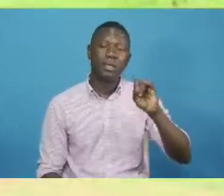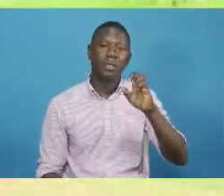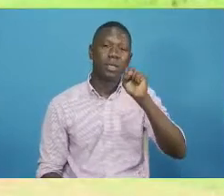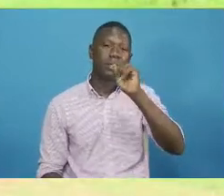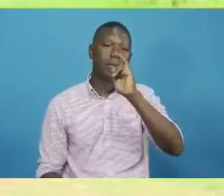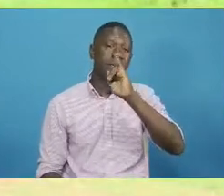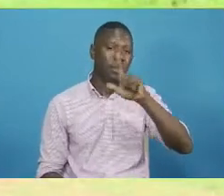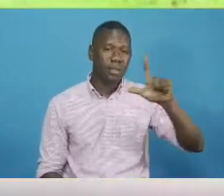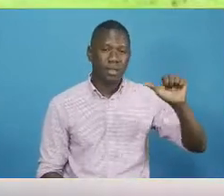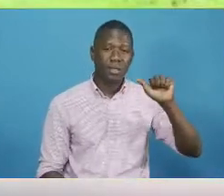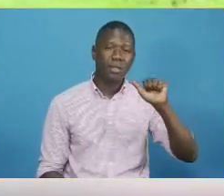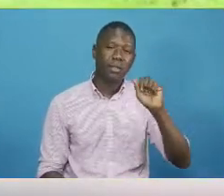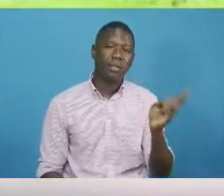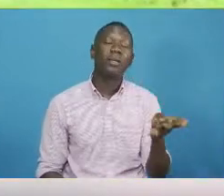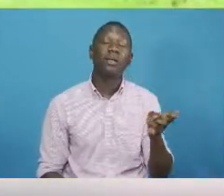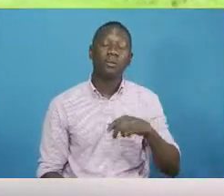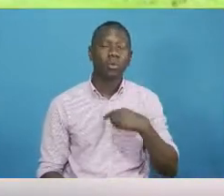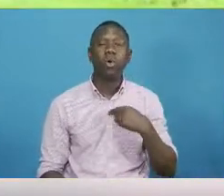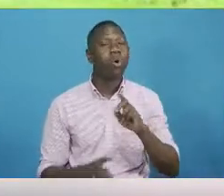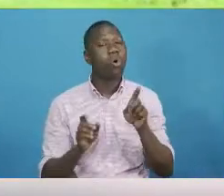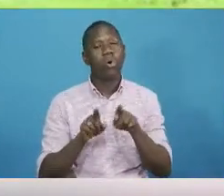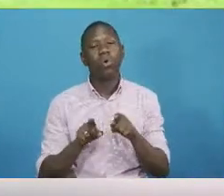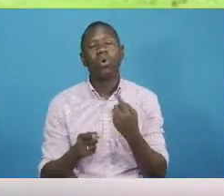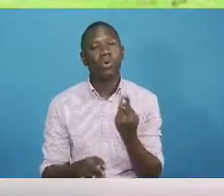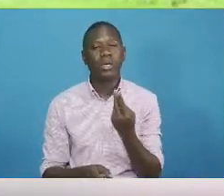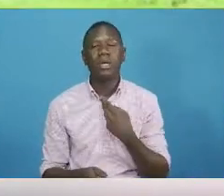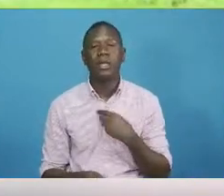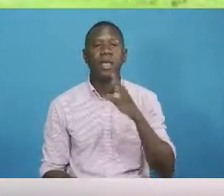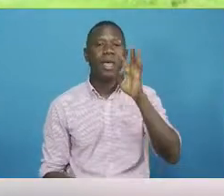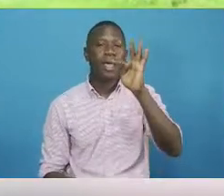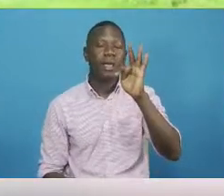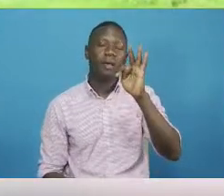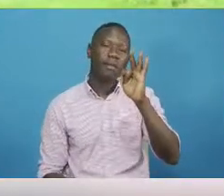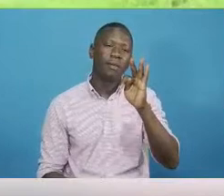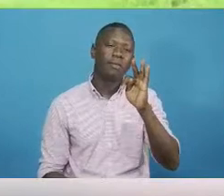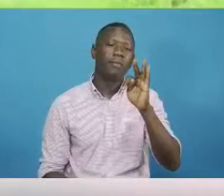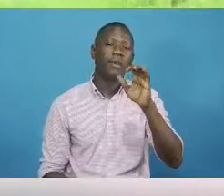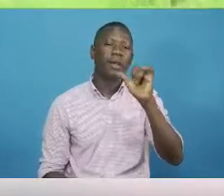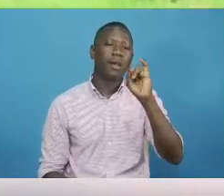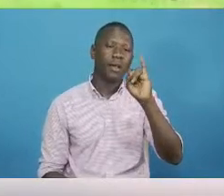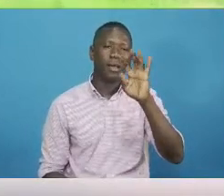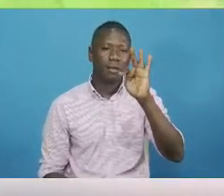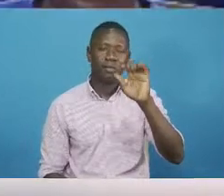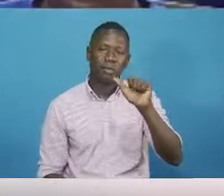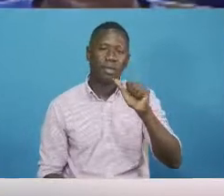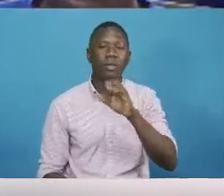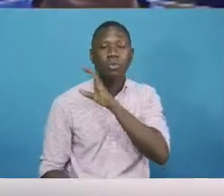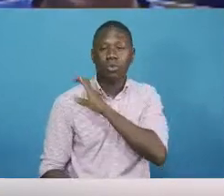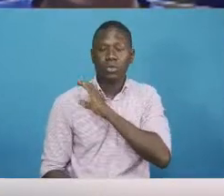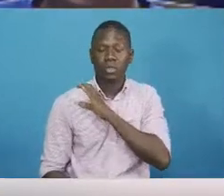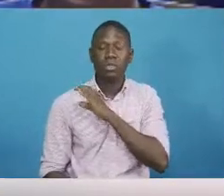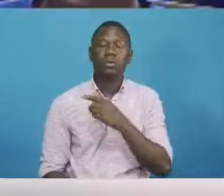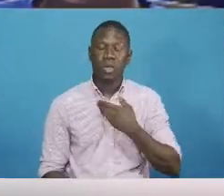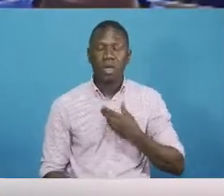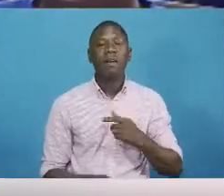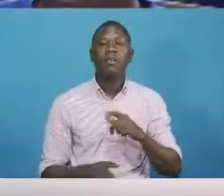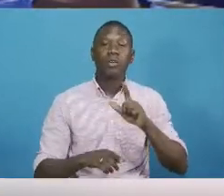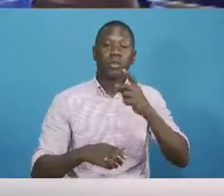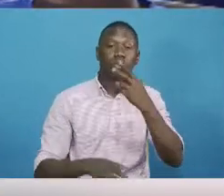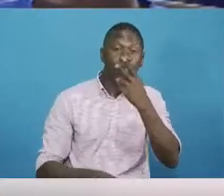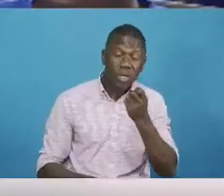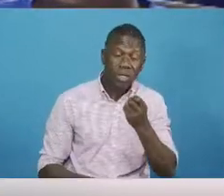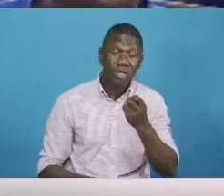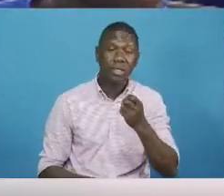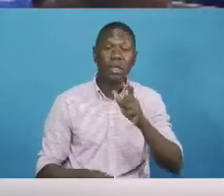CAF coaches. And we're trying to run a local course for this. We got about 20 local instructors. We'll be training them